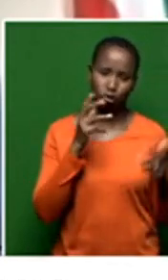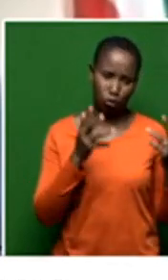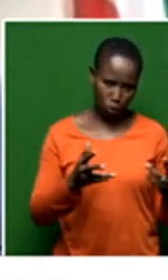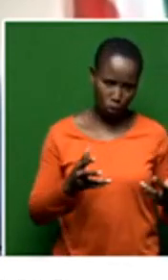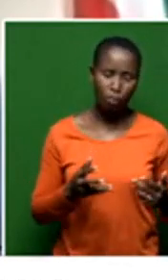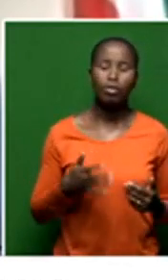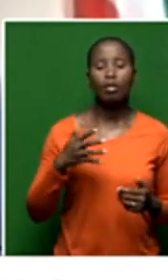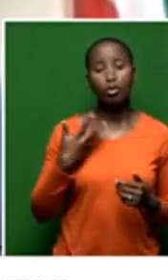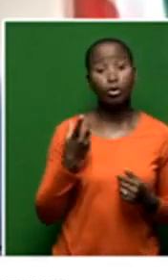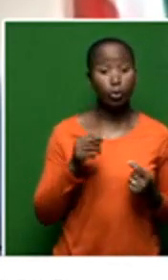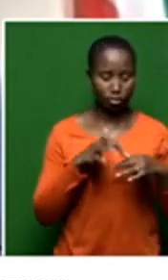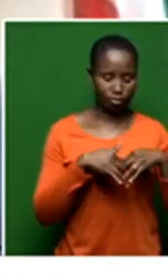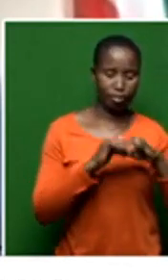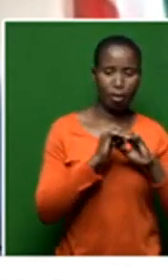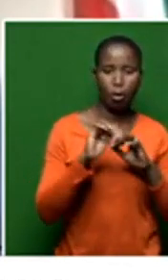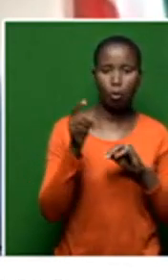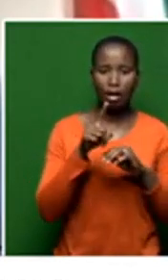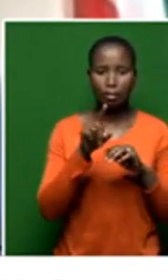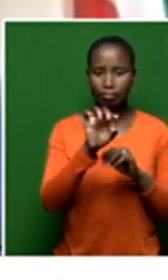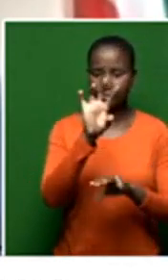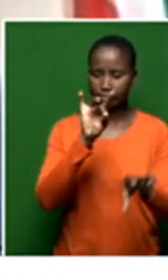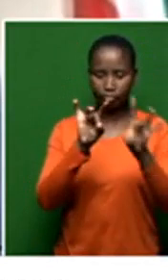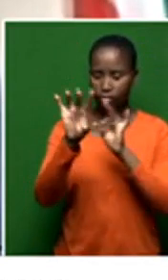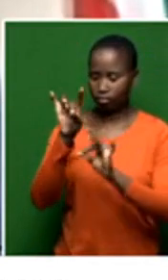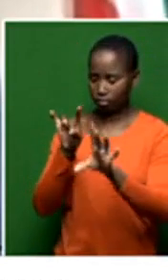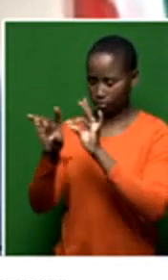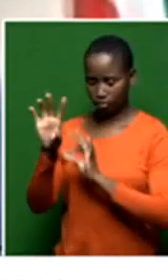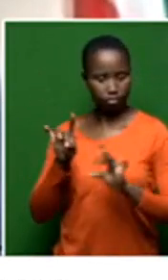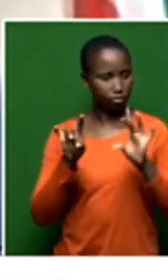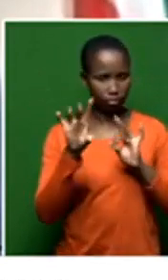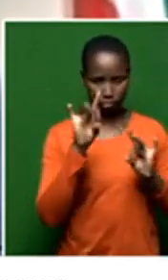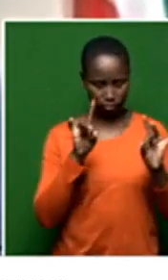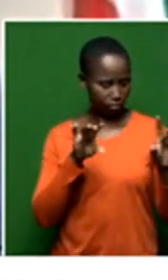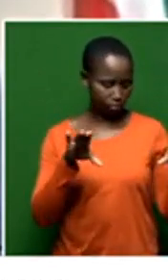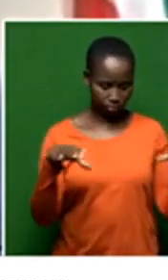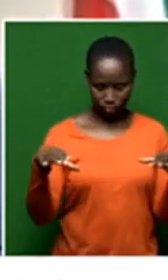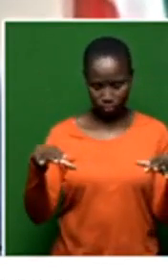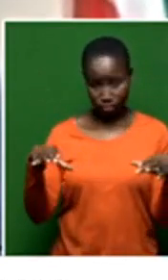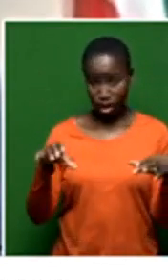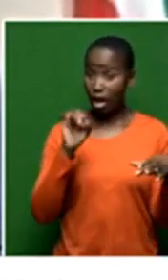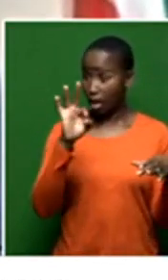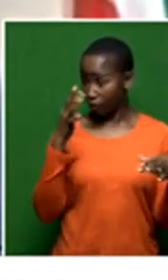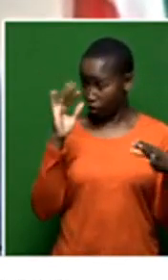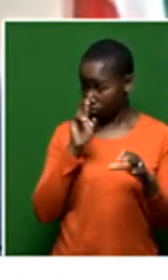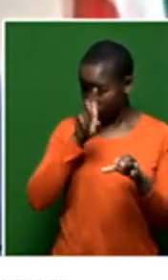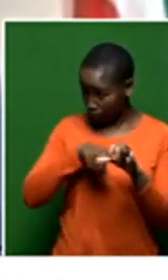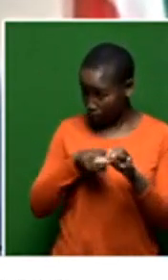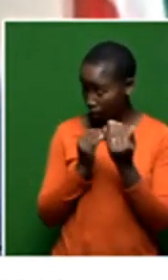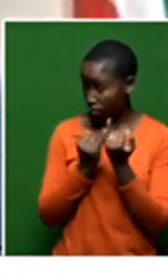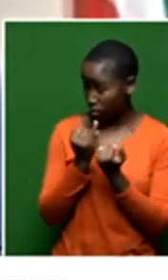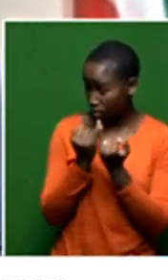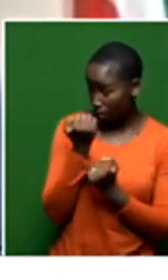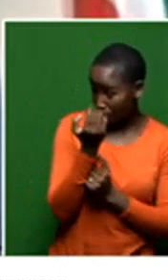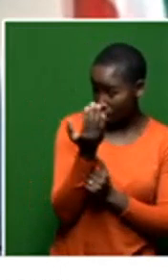come up with selection criteria that would enable that those who bid for the spectrum, acquire it,